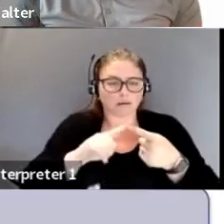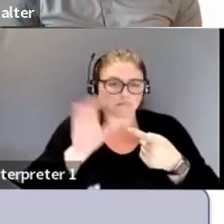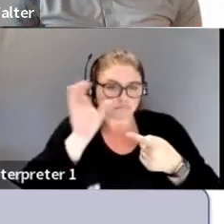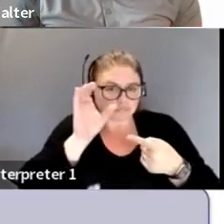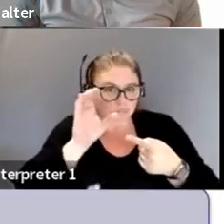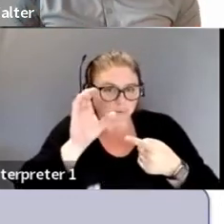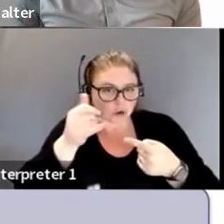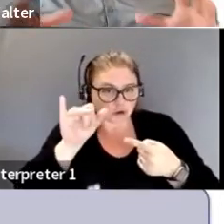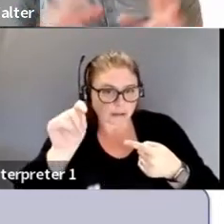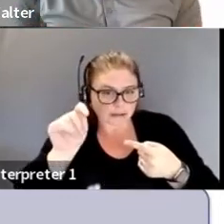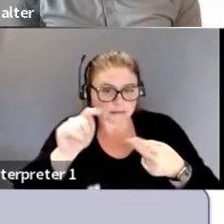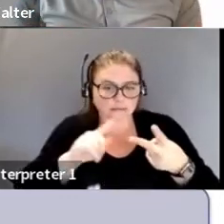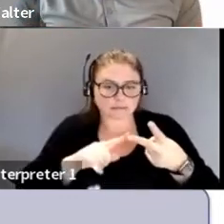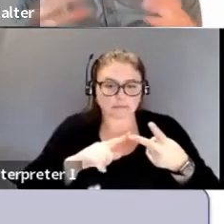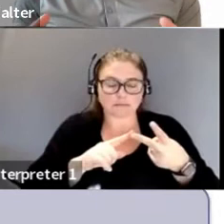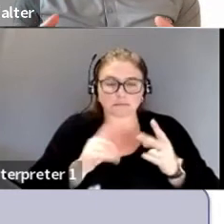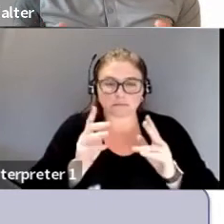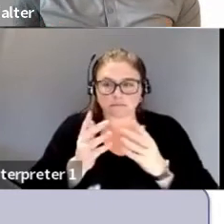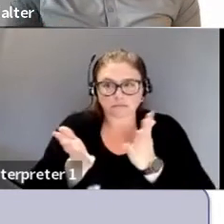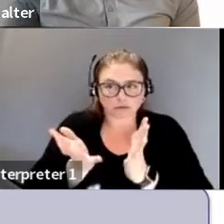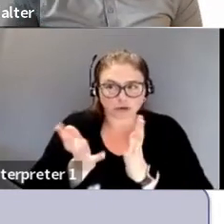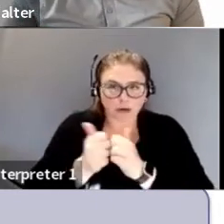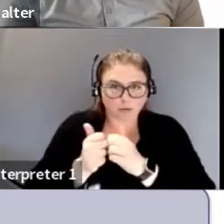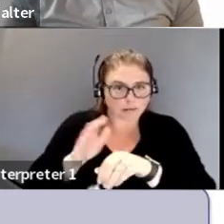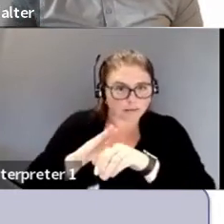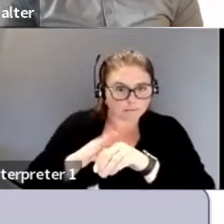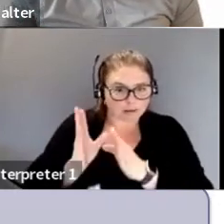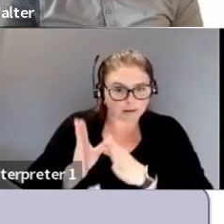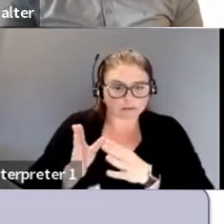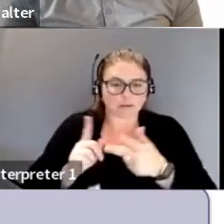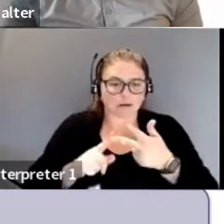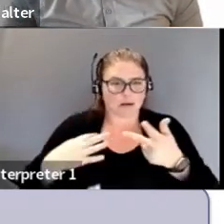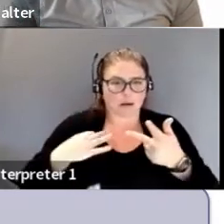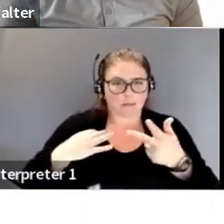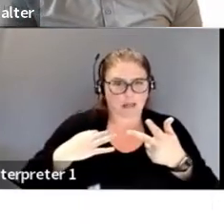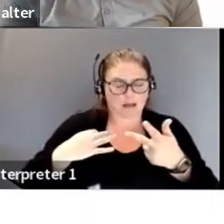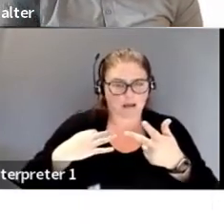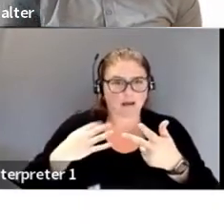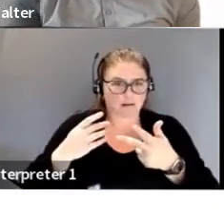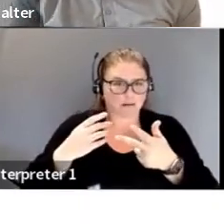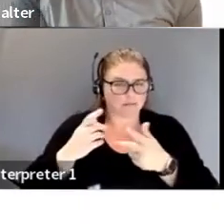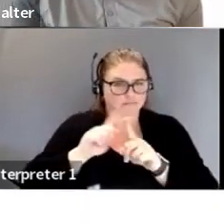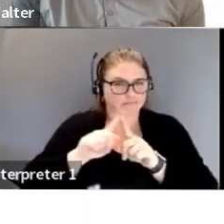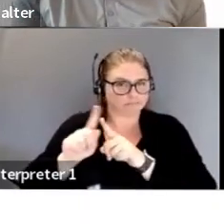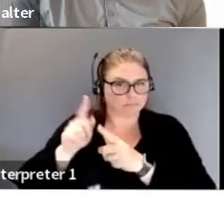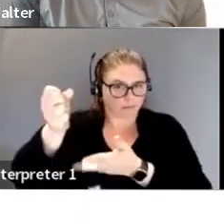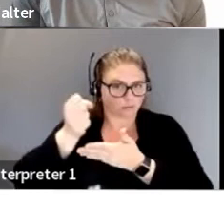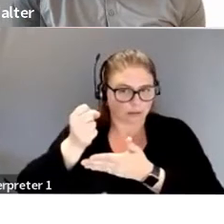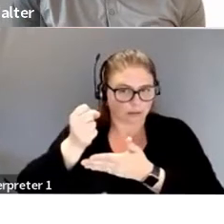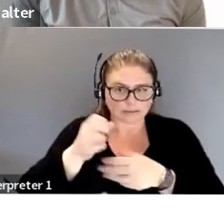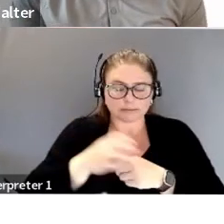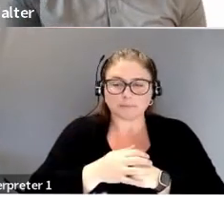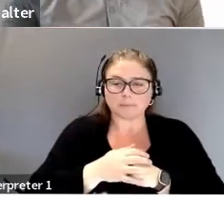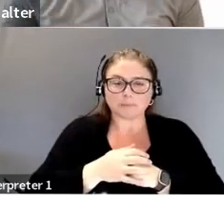grant-based financing. Now, the most exciting thing, place where everyone is going to want to go to, is the explore grants page, which will take you to your grants